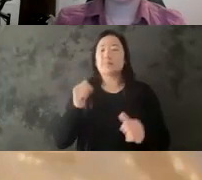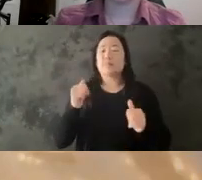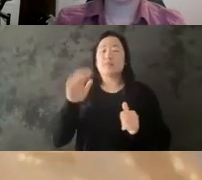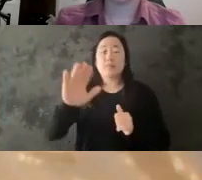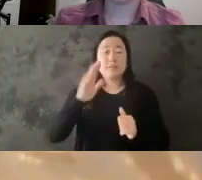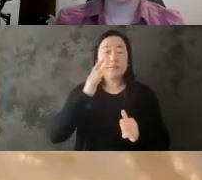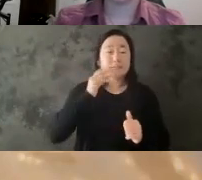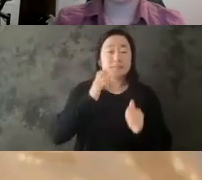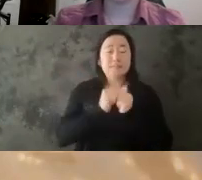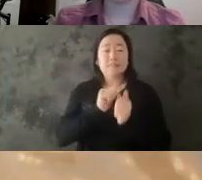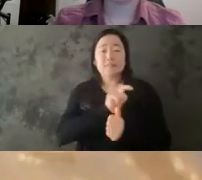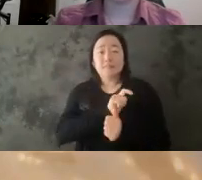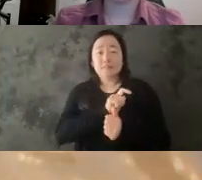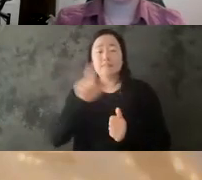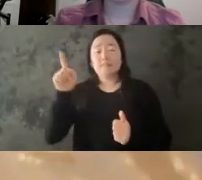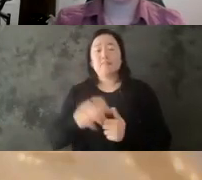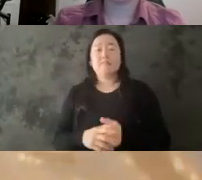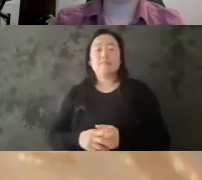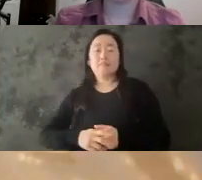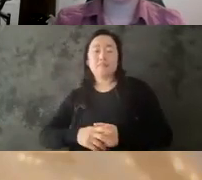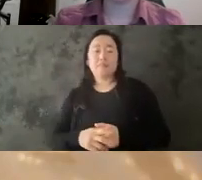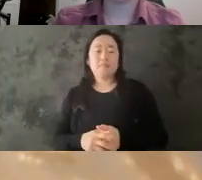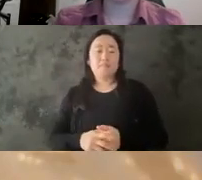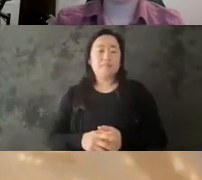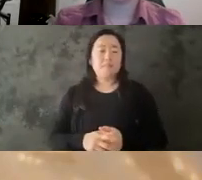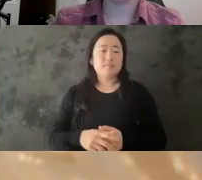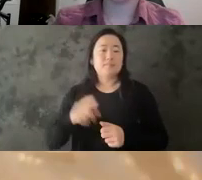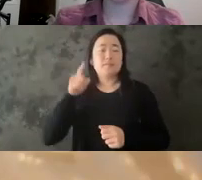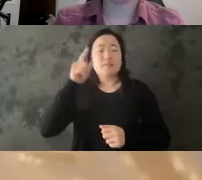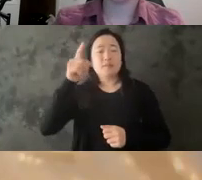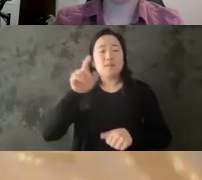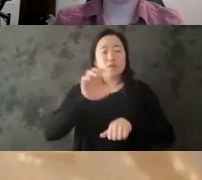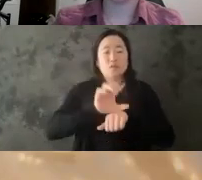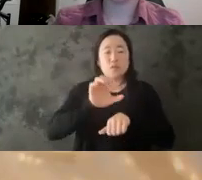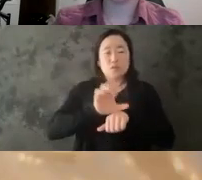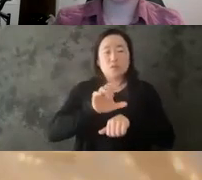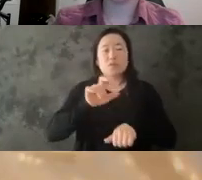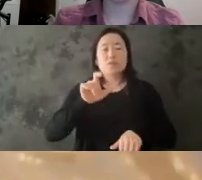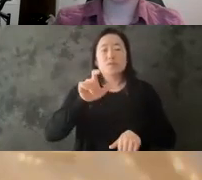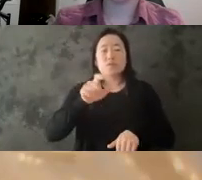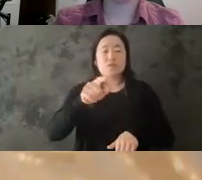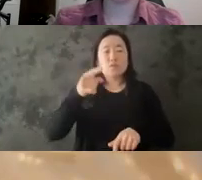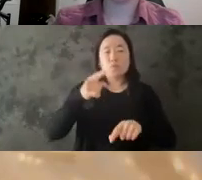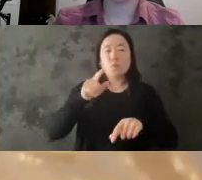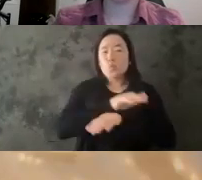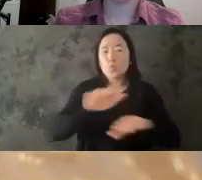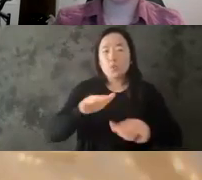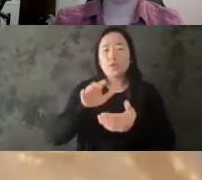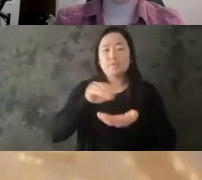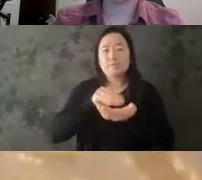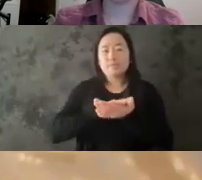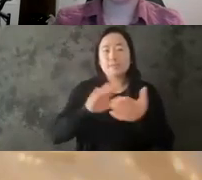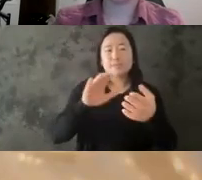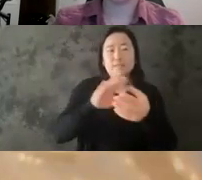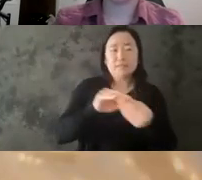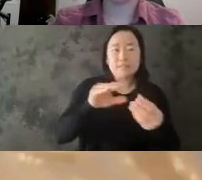and refusing to take a statement at a church and stating that they needed a controlled environment, and that resulted in them physically